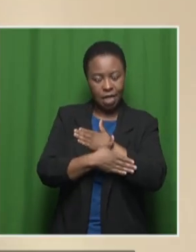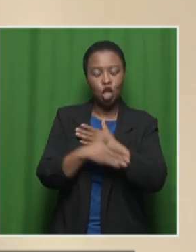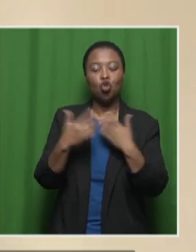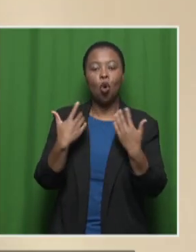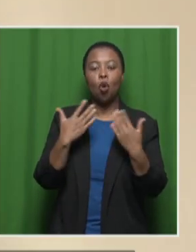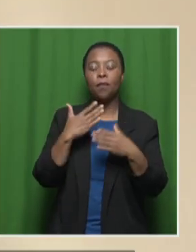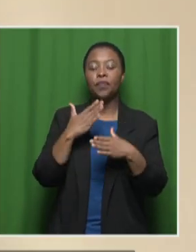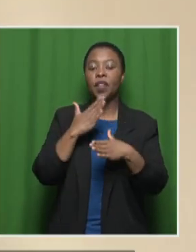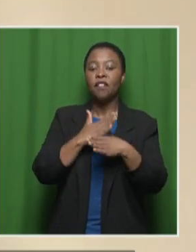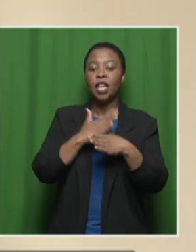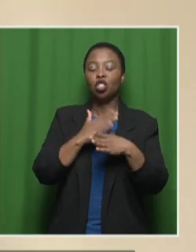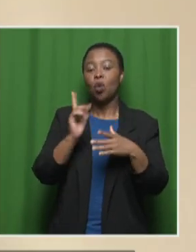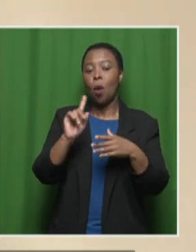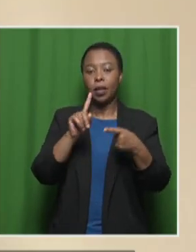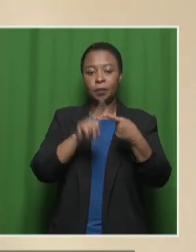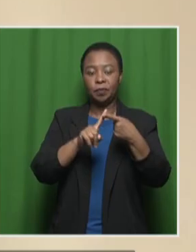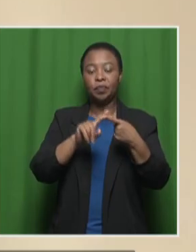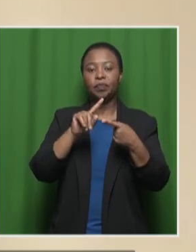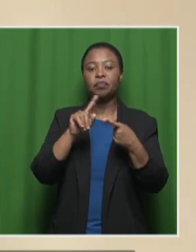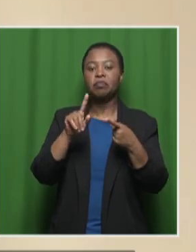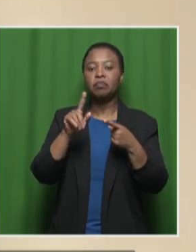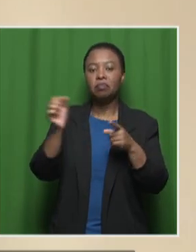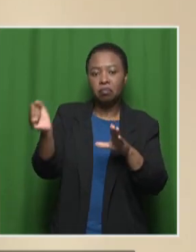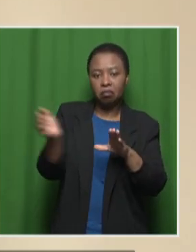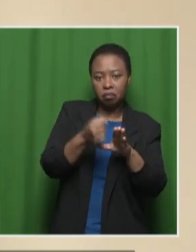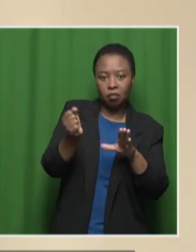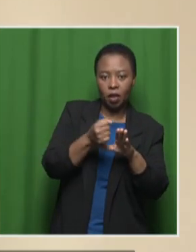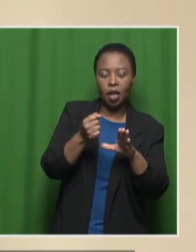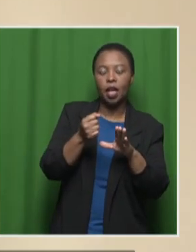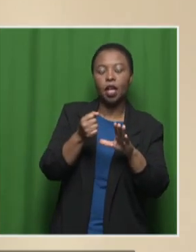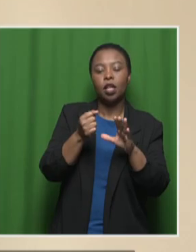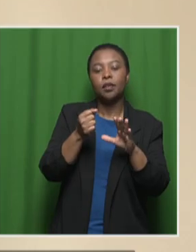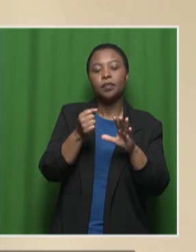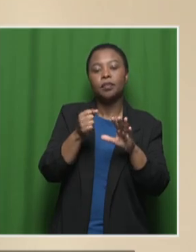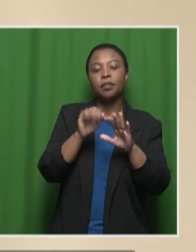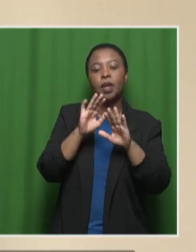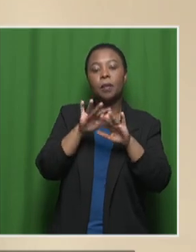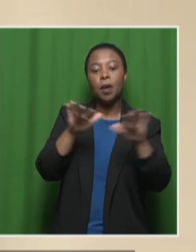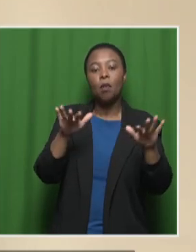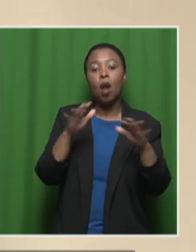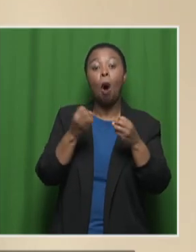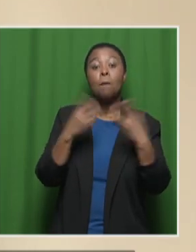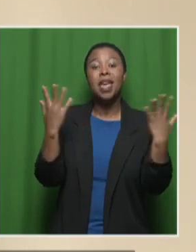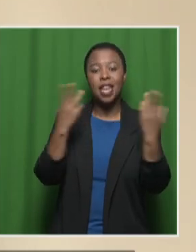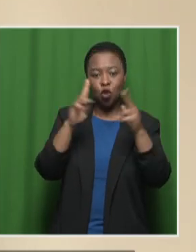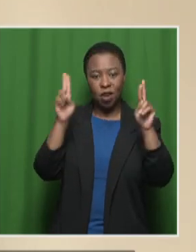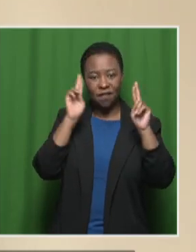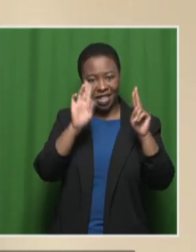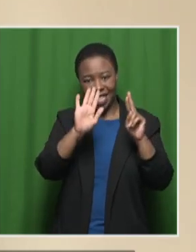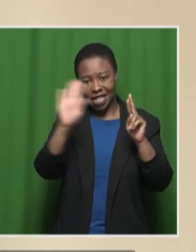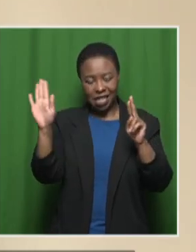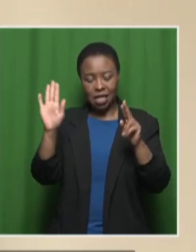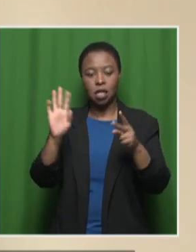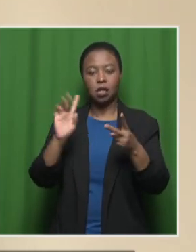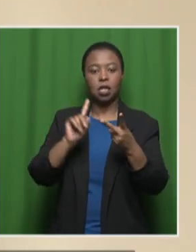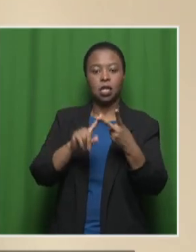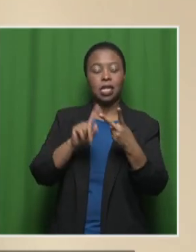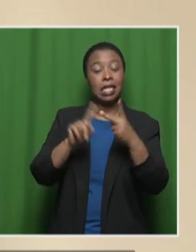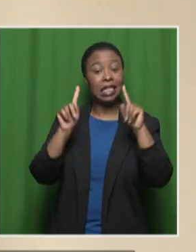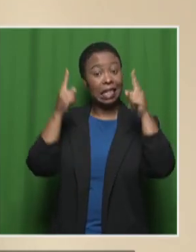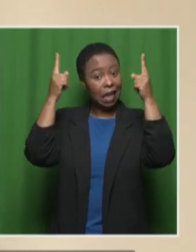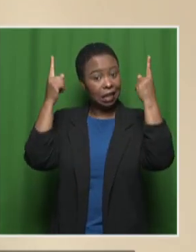It's a function of the number of enrollments that we have in higher education institutions, but then also a function of the success rate. So